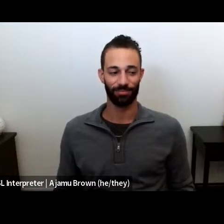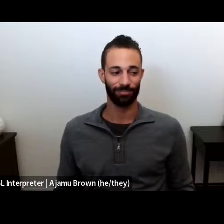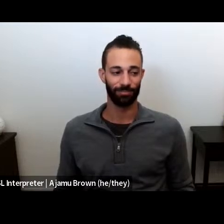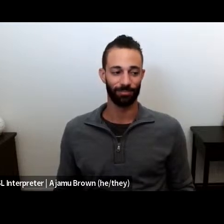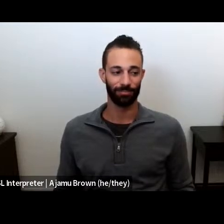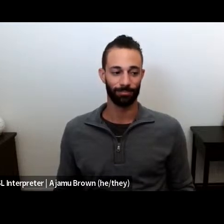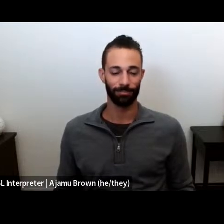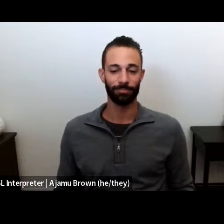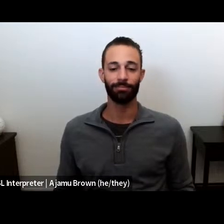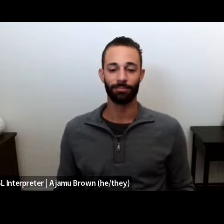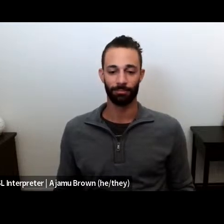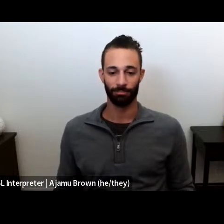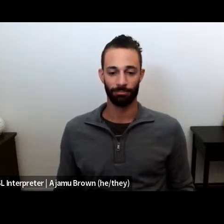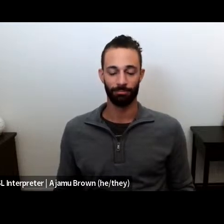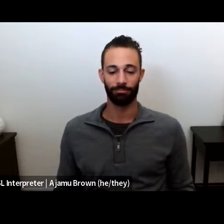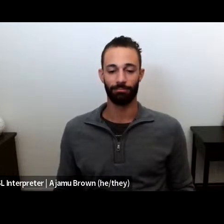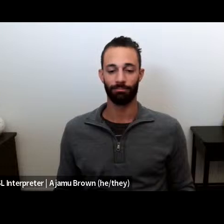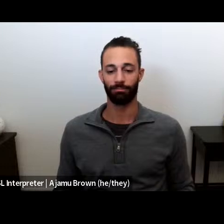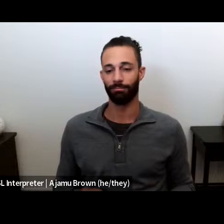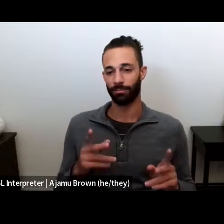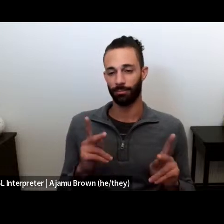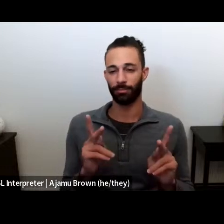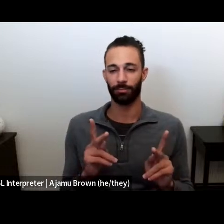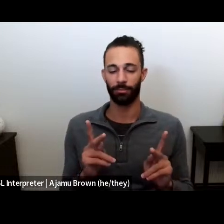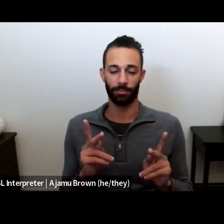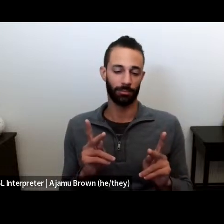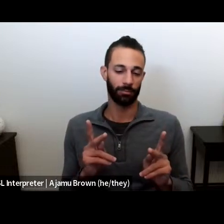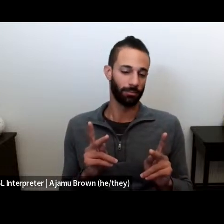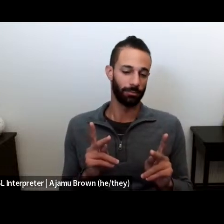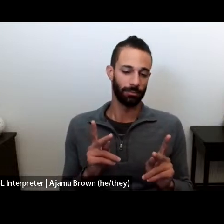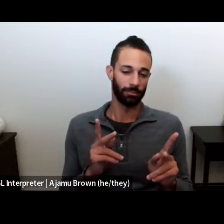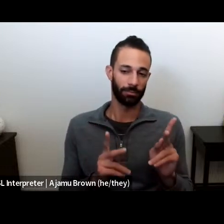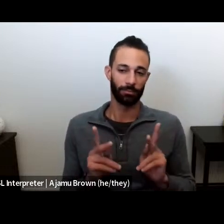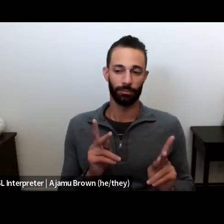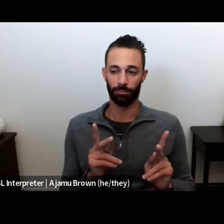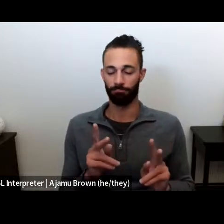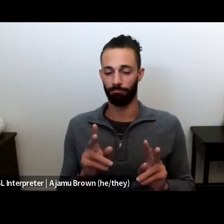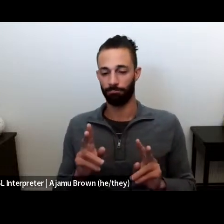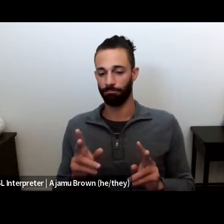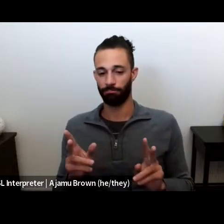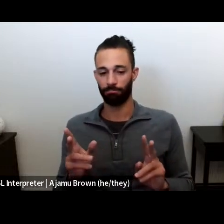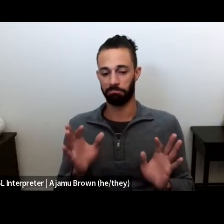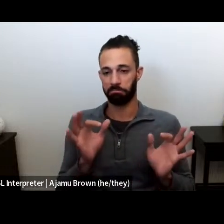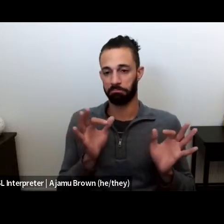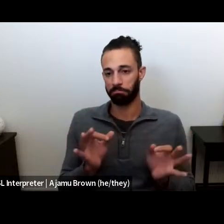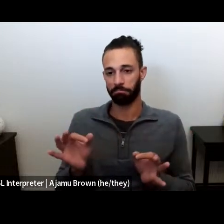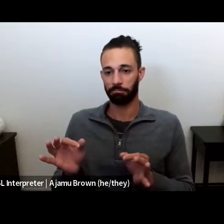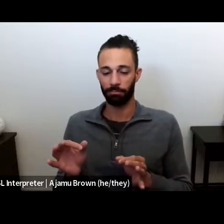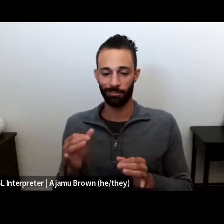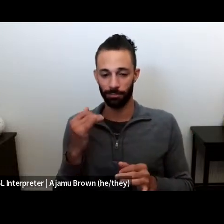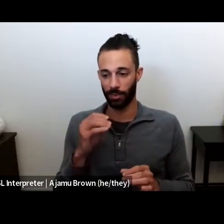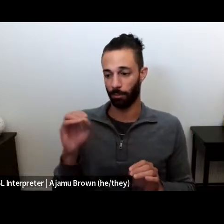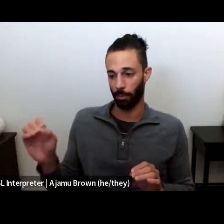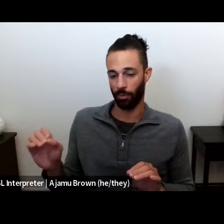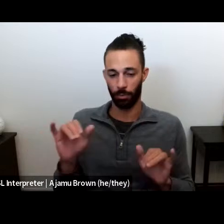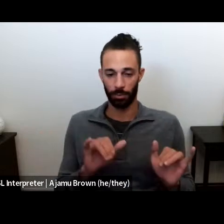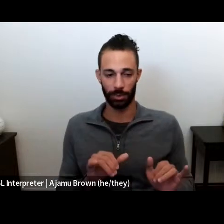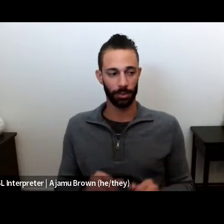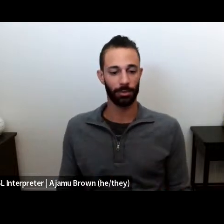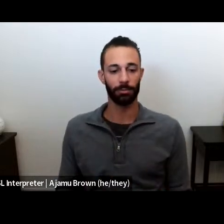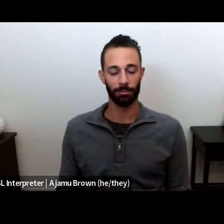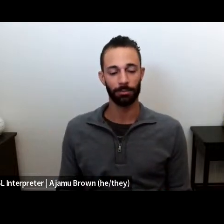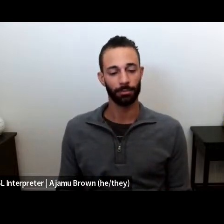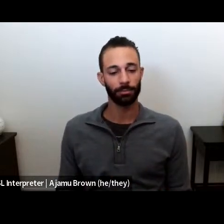I'll give folks a second in case you're looking at options and moving to the other room.